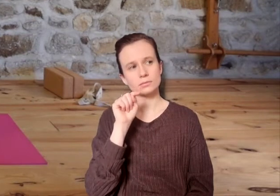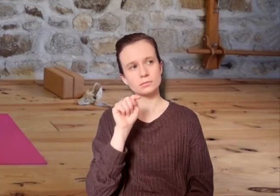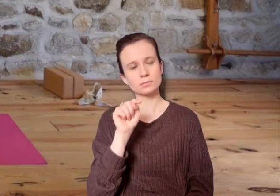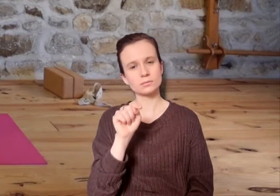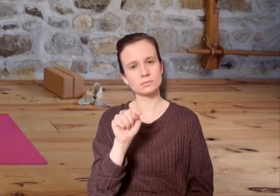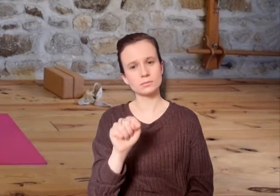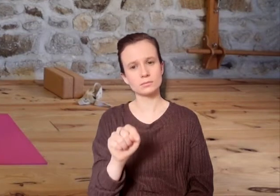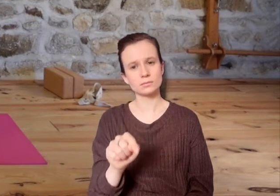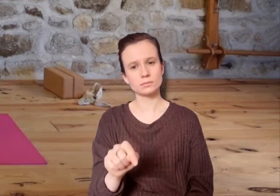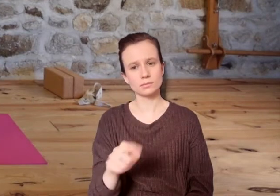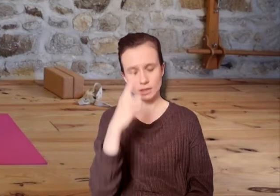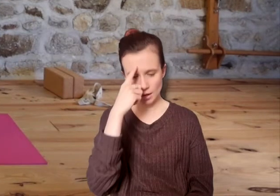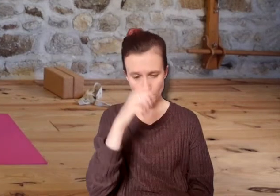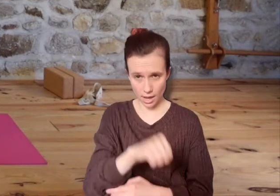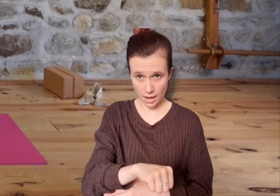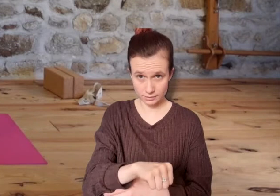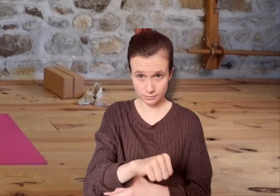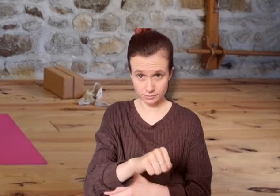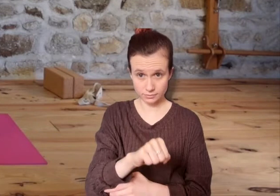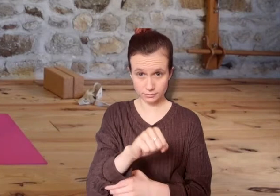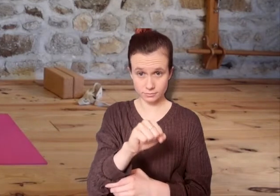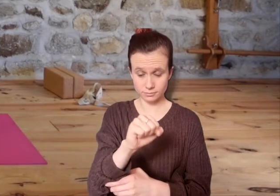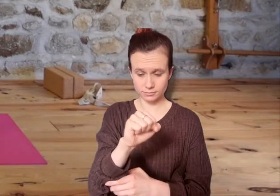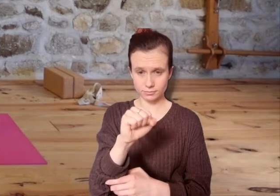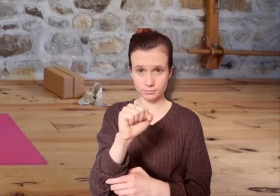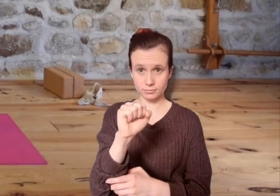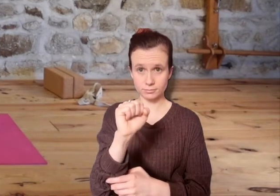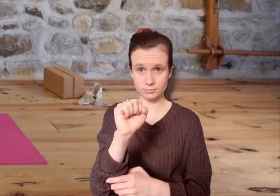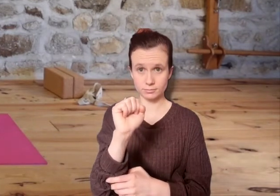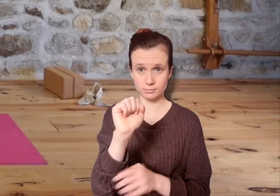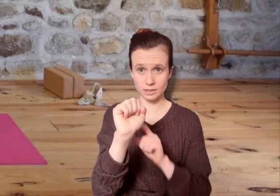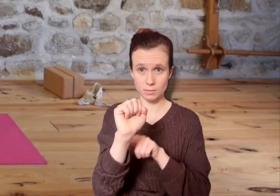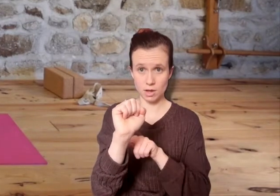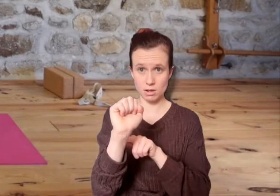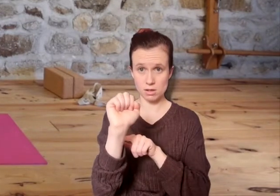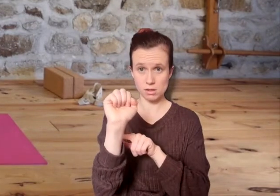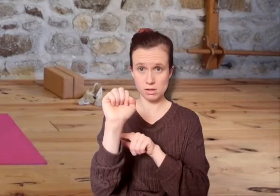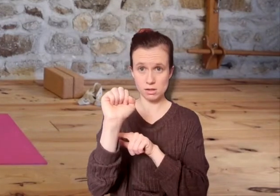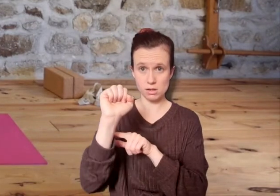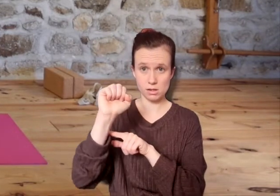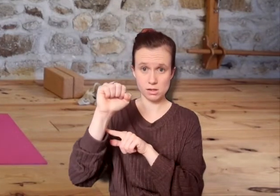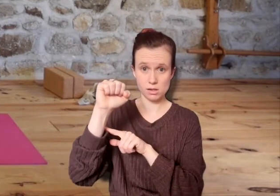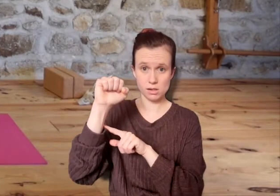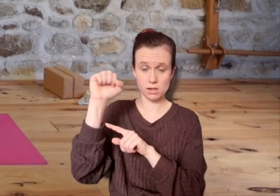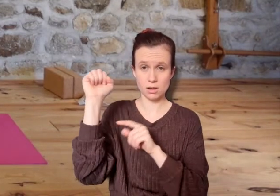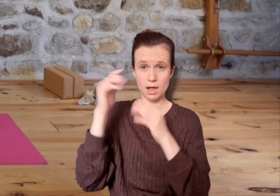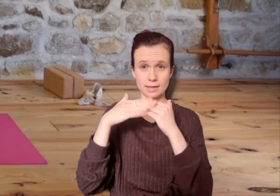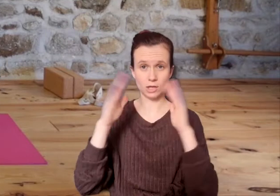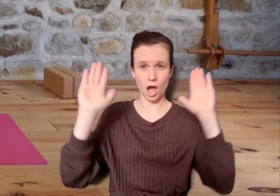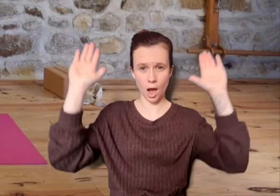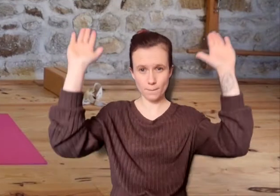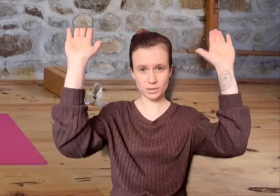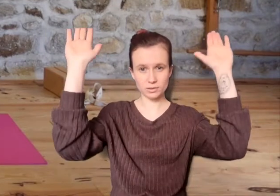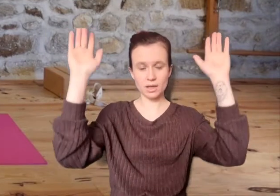We're going to lift the head first, the spine second, bring the arms up to the ceiling again. On the exhale, we're going